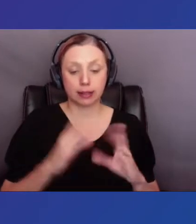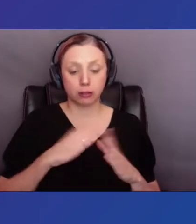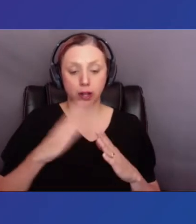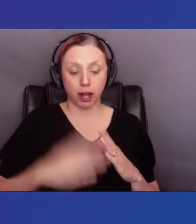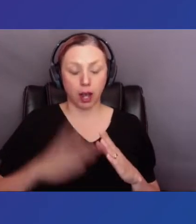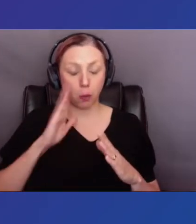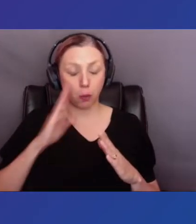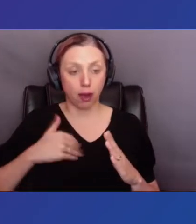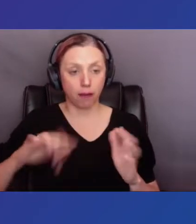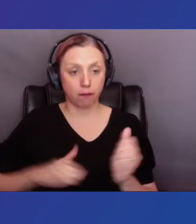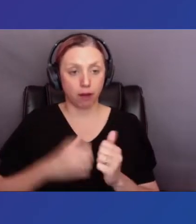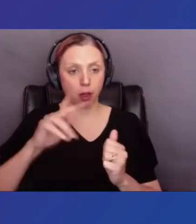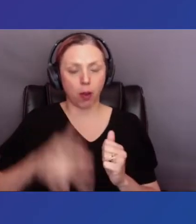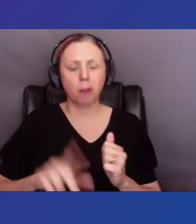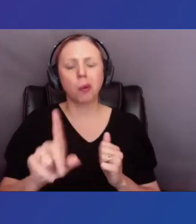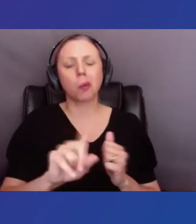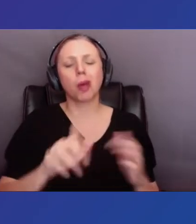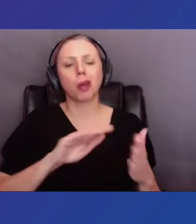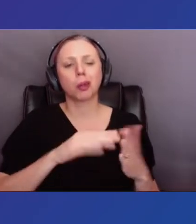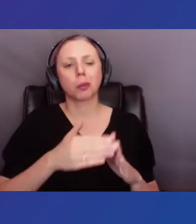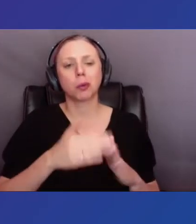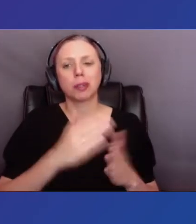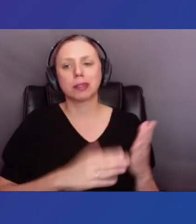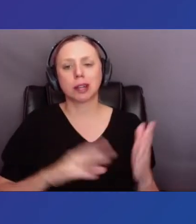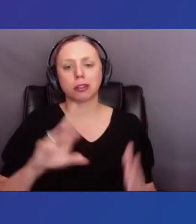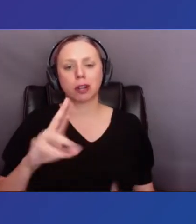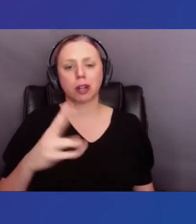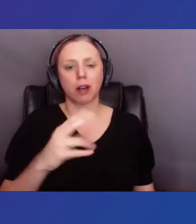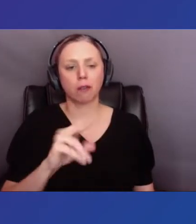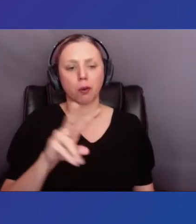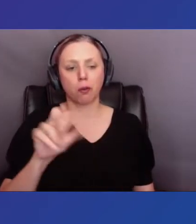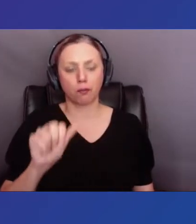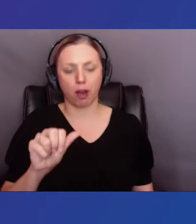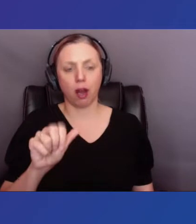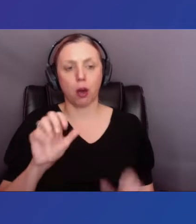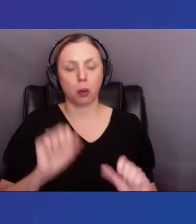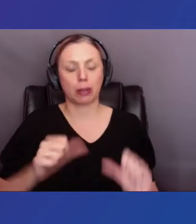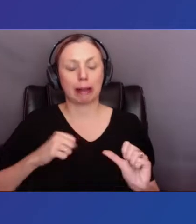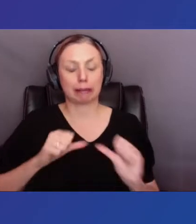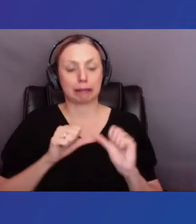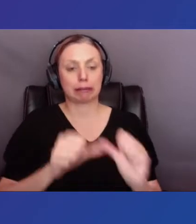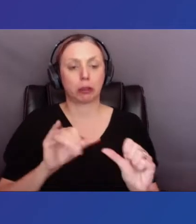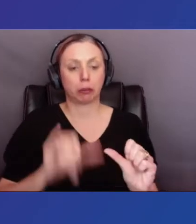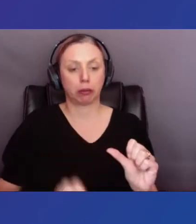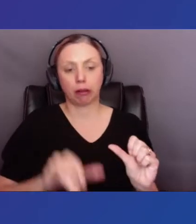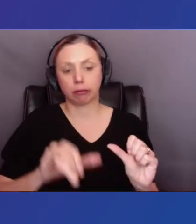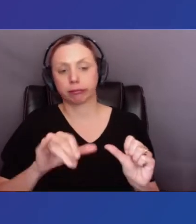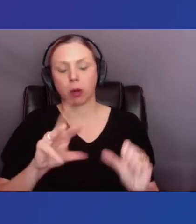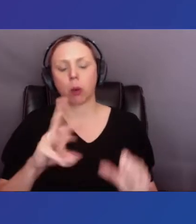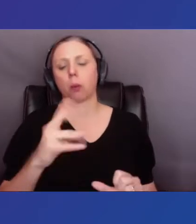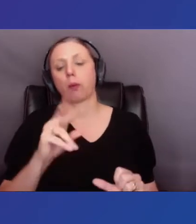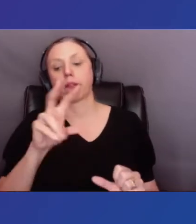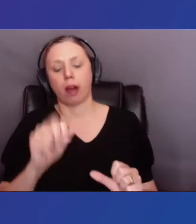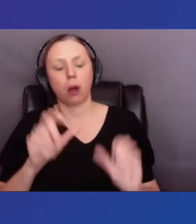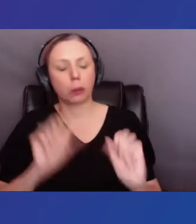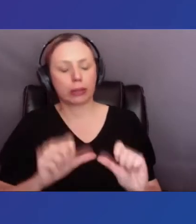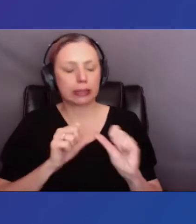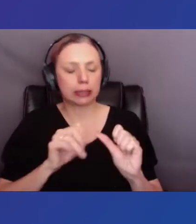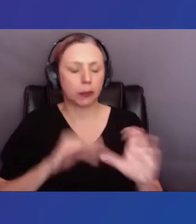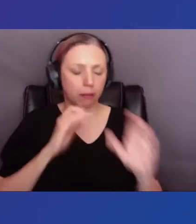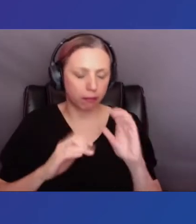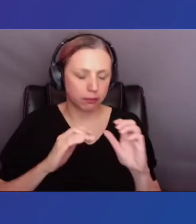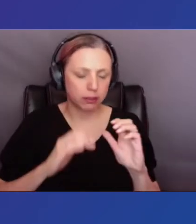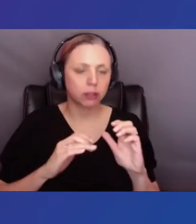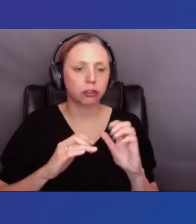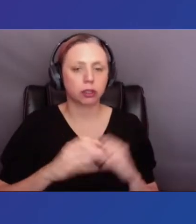follow-up in the community section of Whova where we can continue the conversation. Lastly, we hope that you will help us